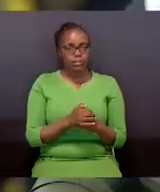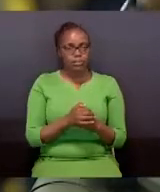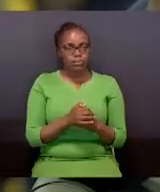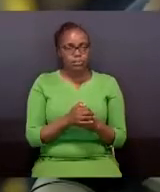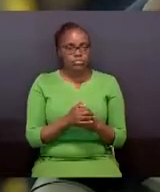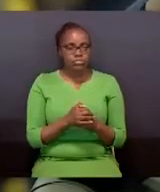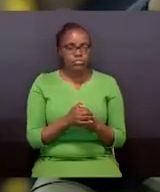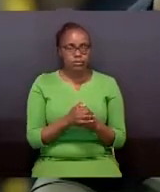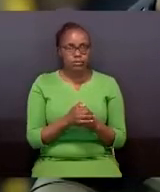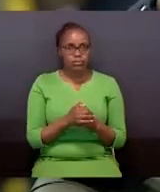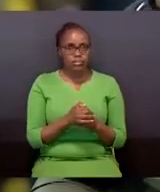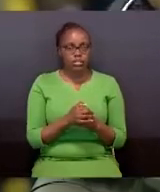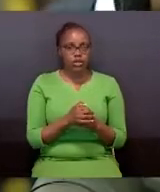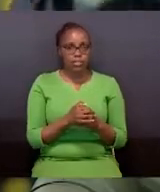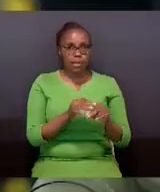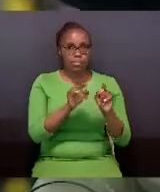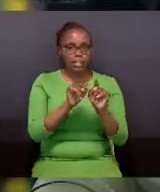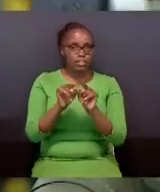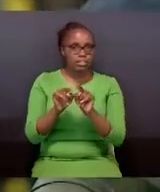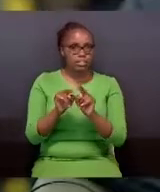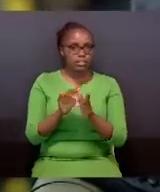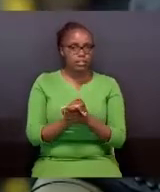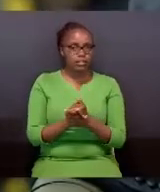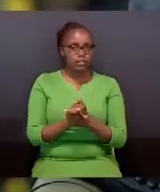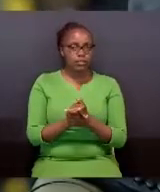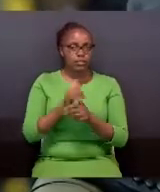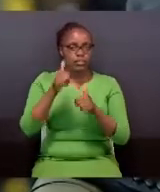are unfair or result into